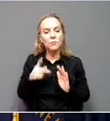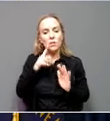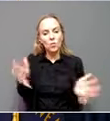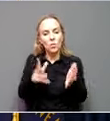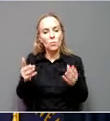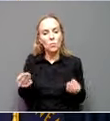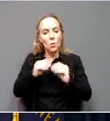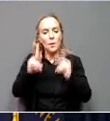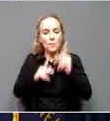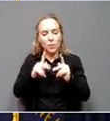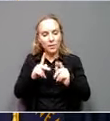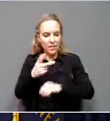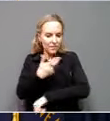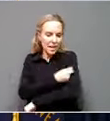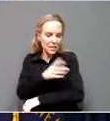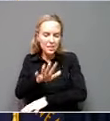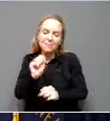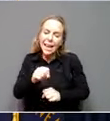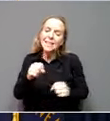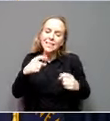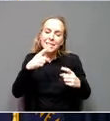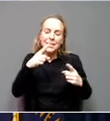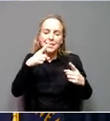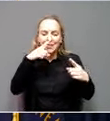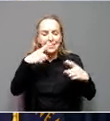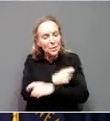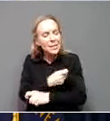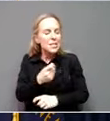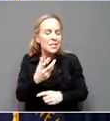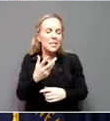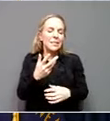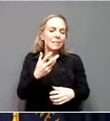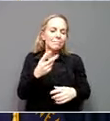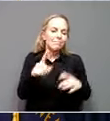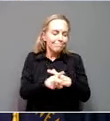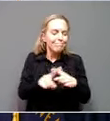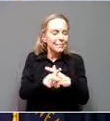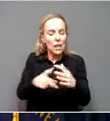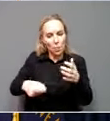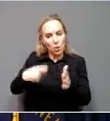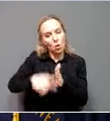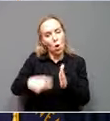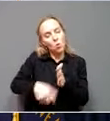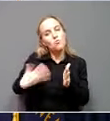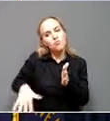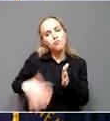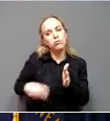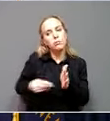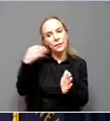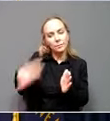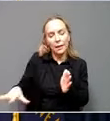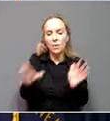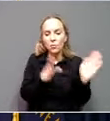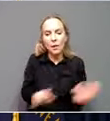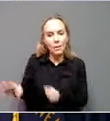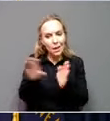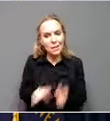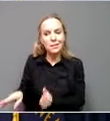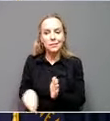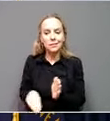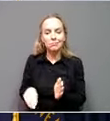with complications. The costs are significant. The preparation is significant. I've got a